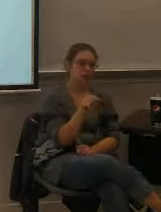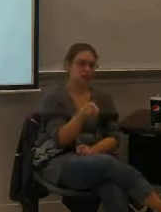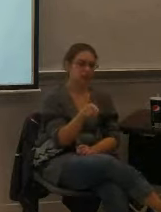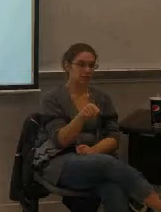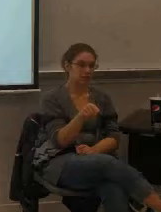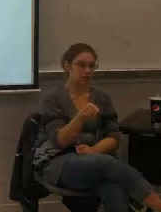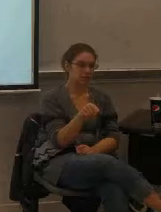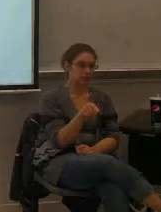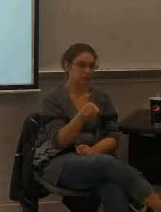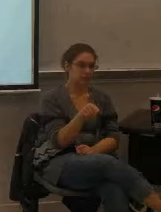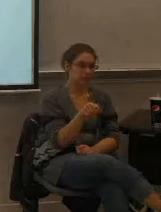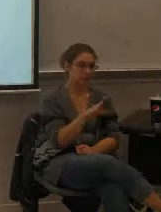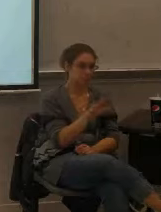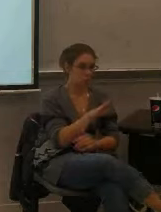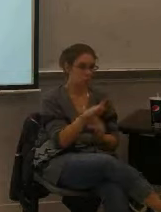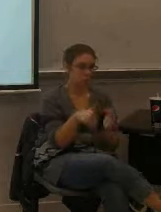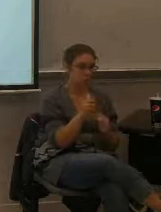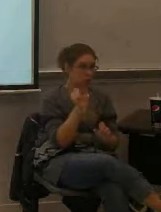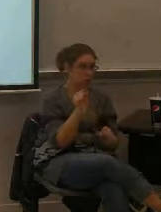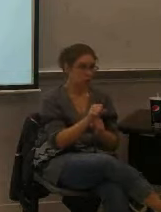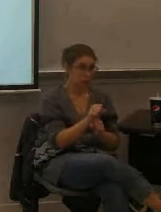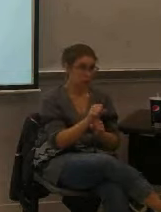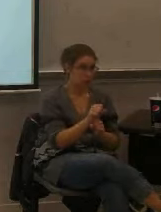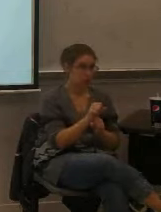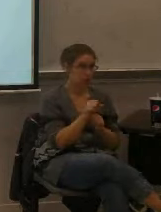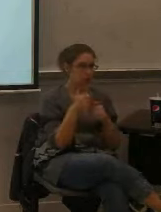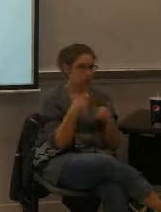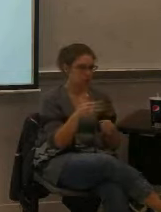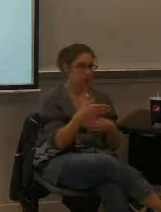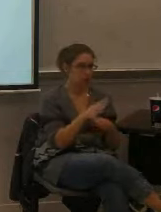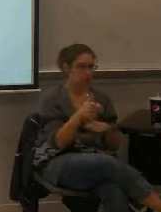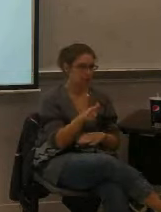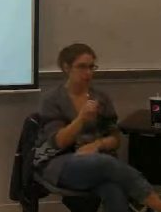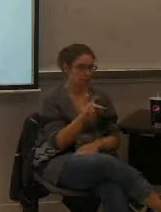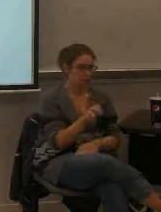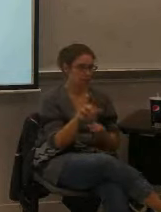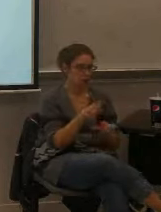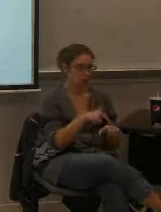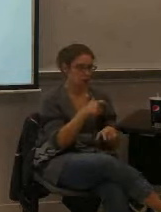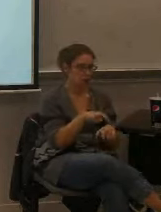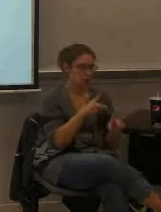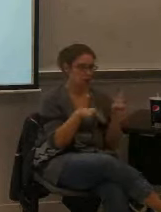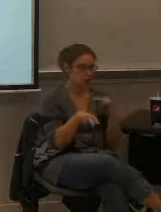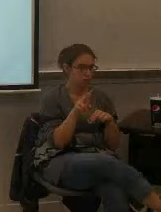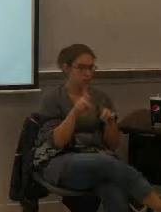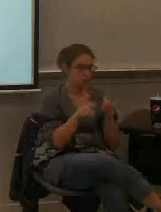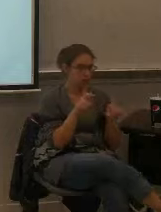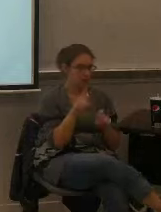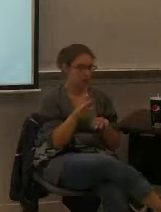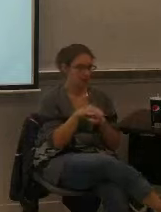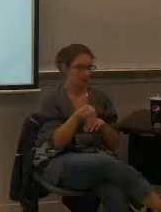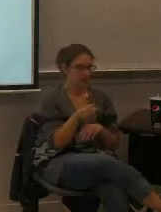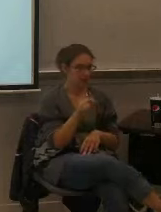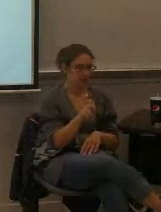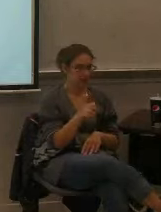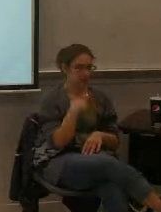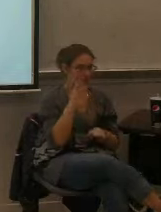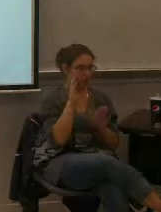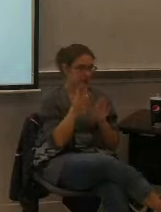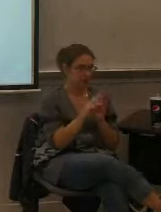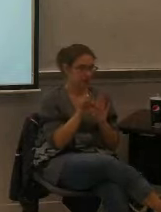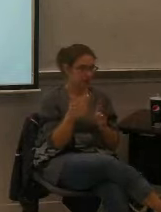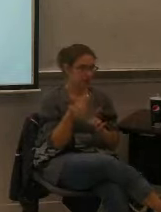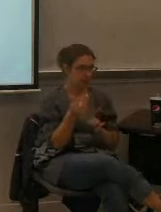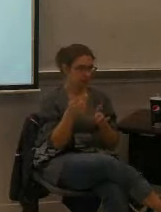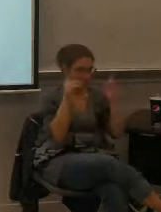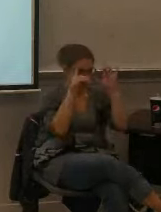trying to protect this lake and doing long-term surveys of the lake. And there's a picture of Clinton and